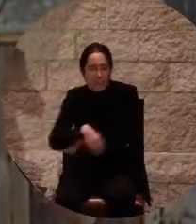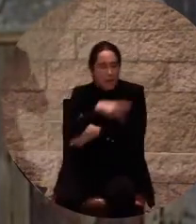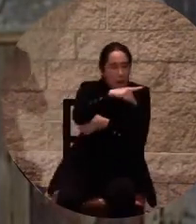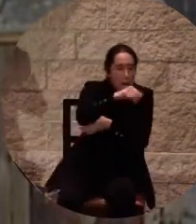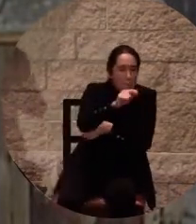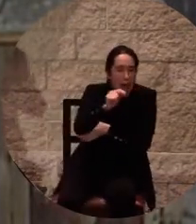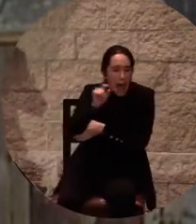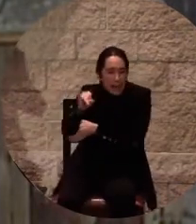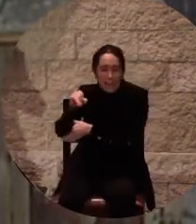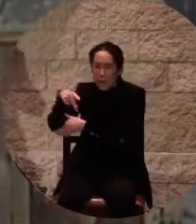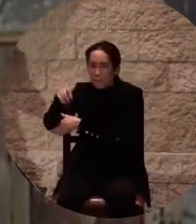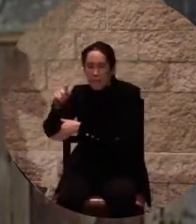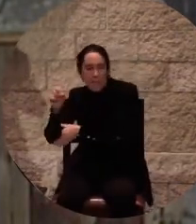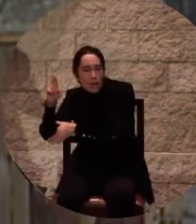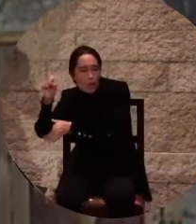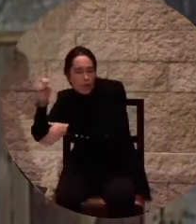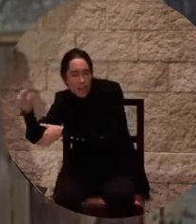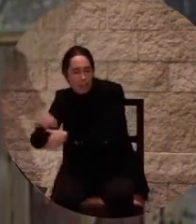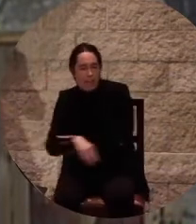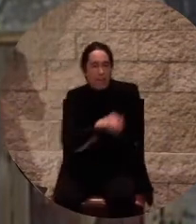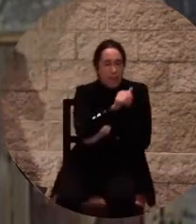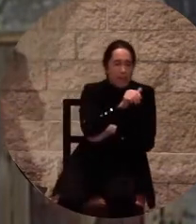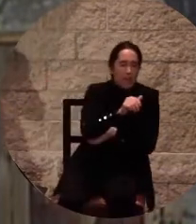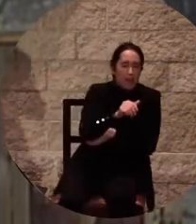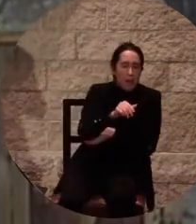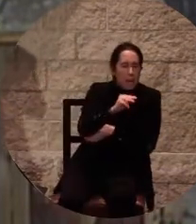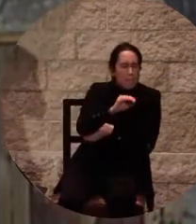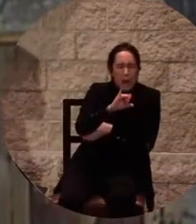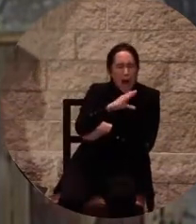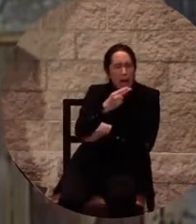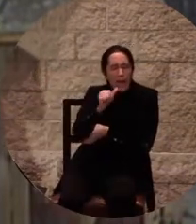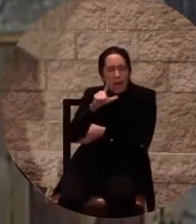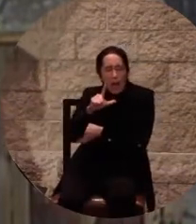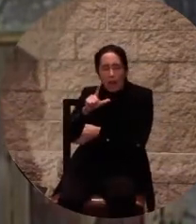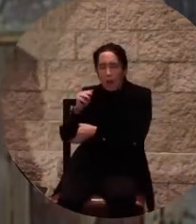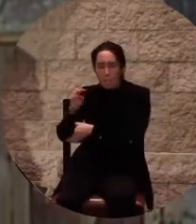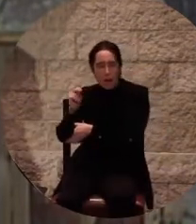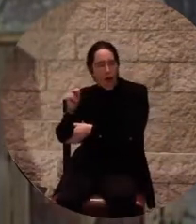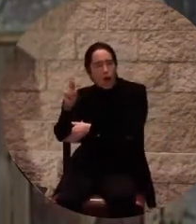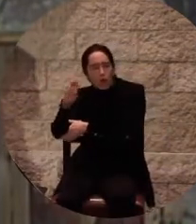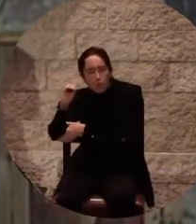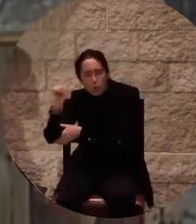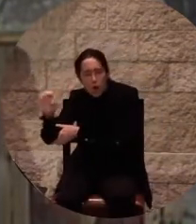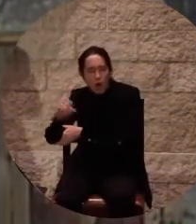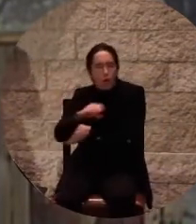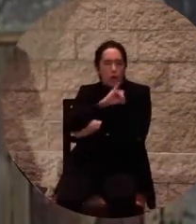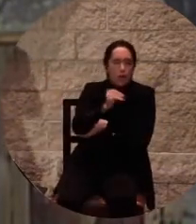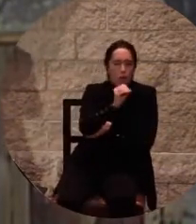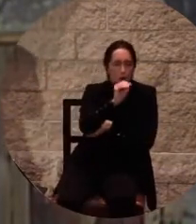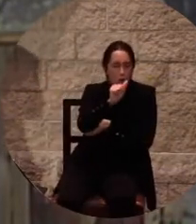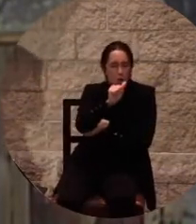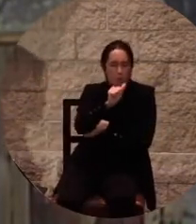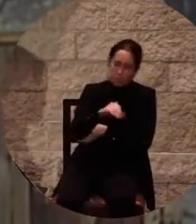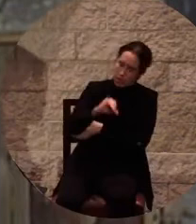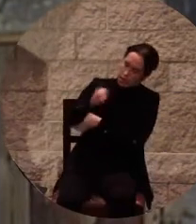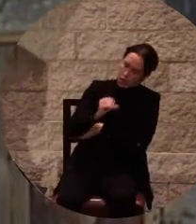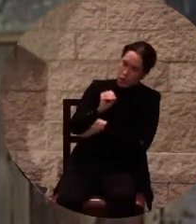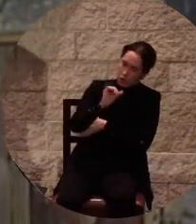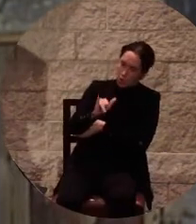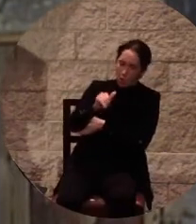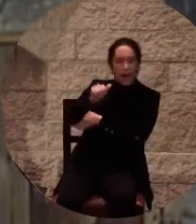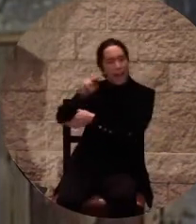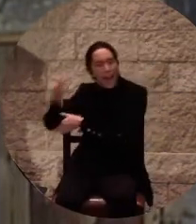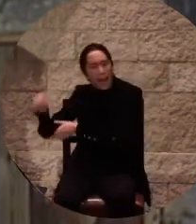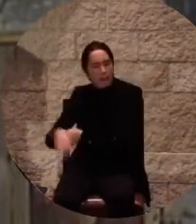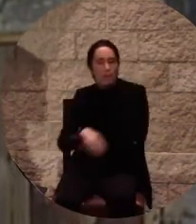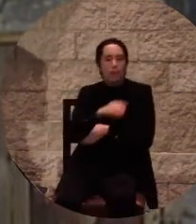Schwab, Joyann Parker, Michael Monroe, all the wonderful talent, Katie Geary, all these wonderful people